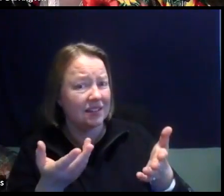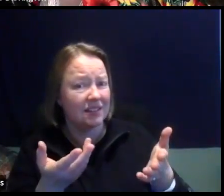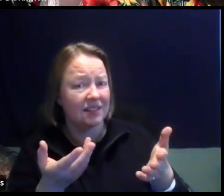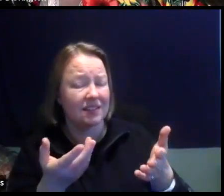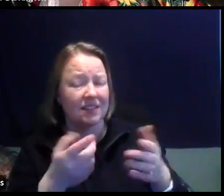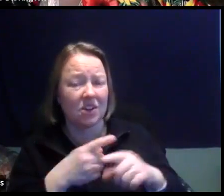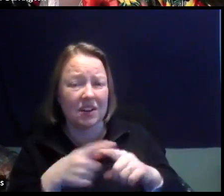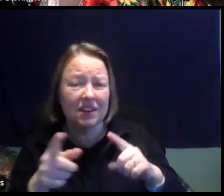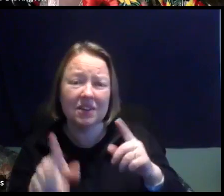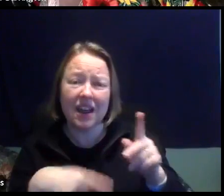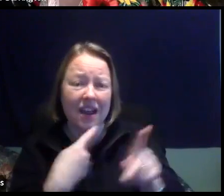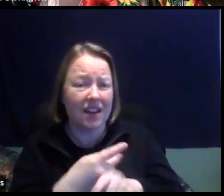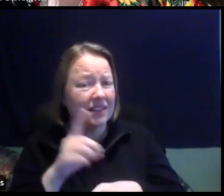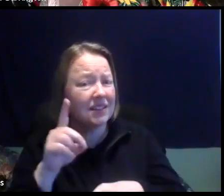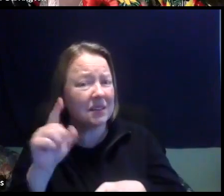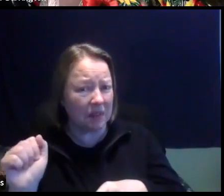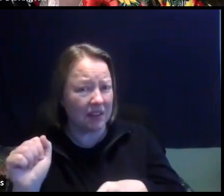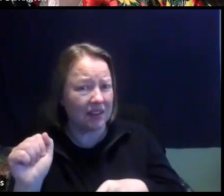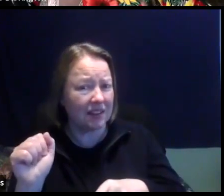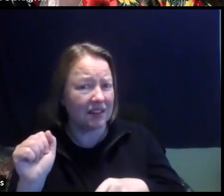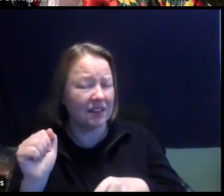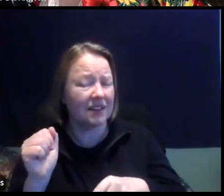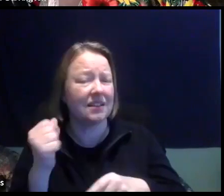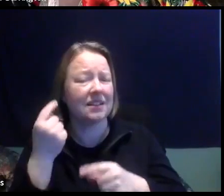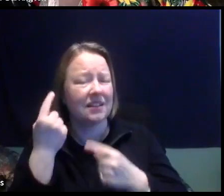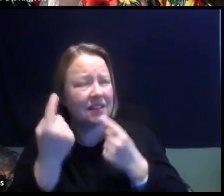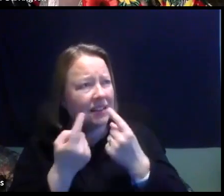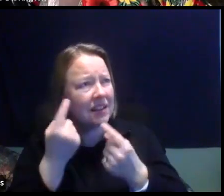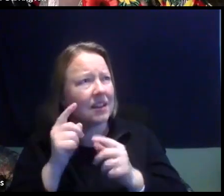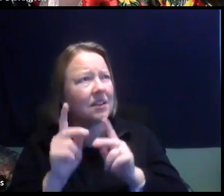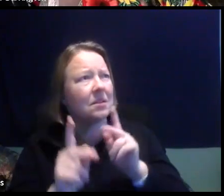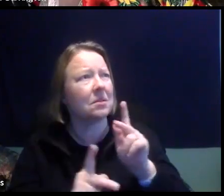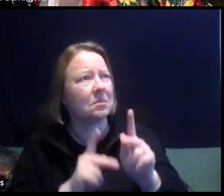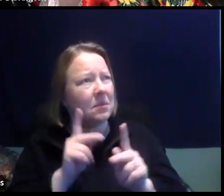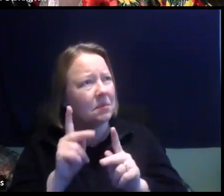types of disabilities, thinking about those who are in